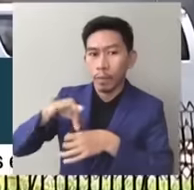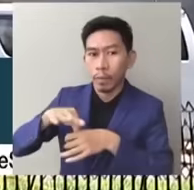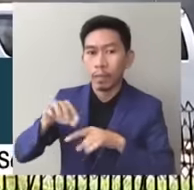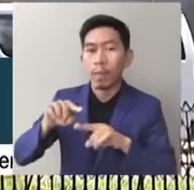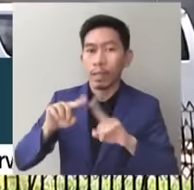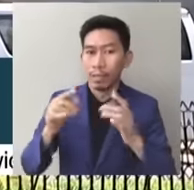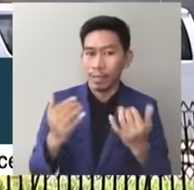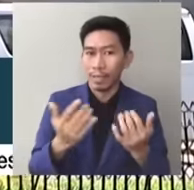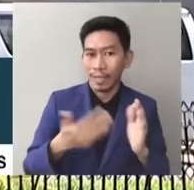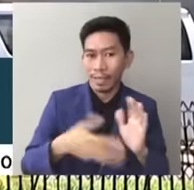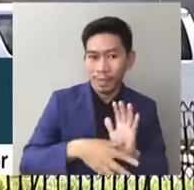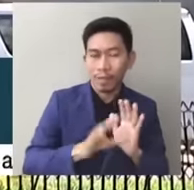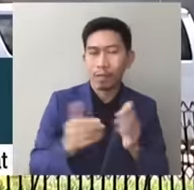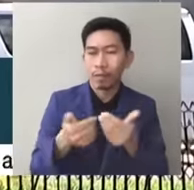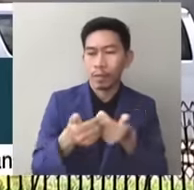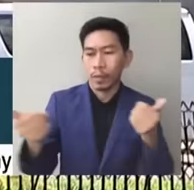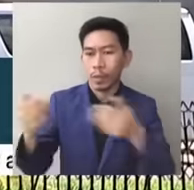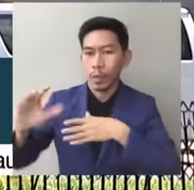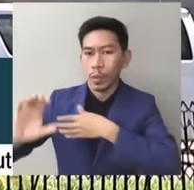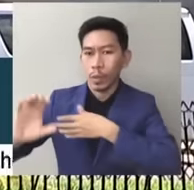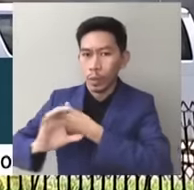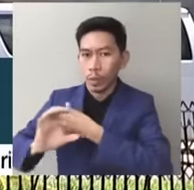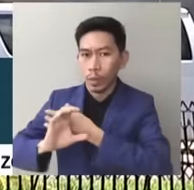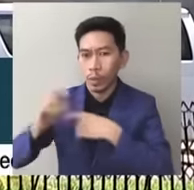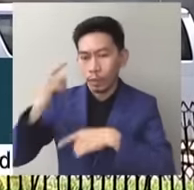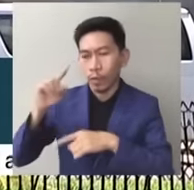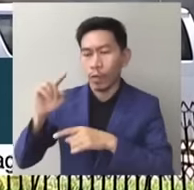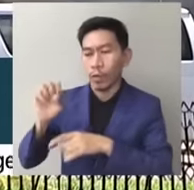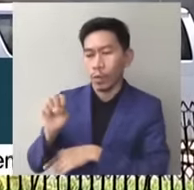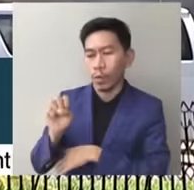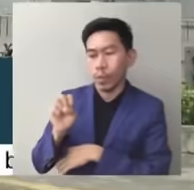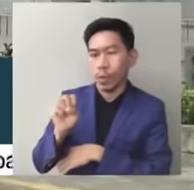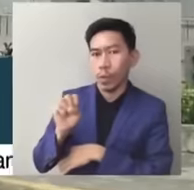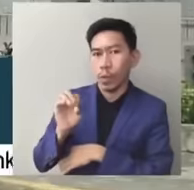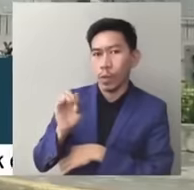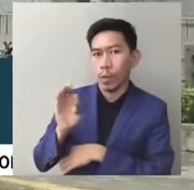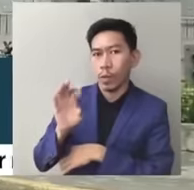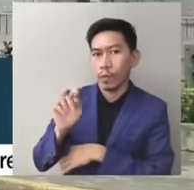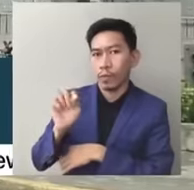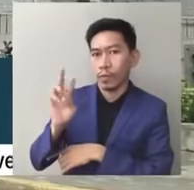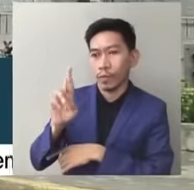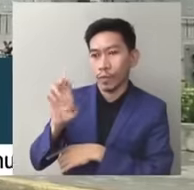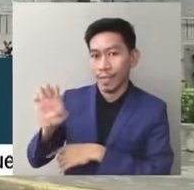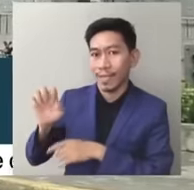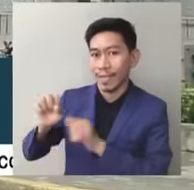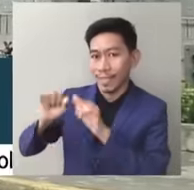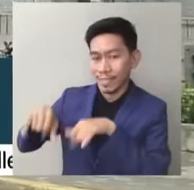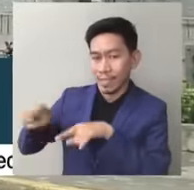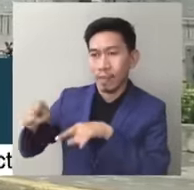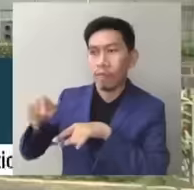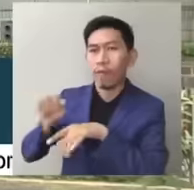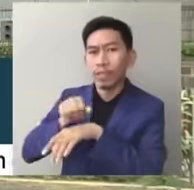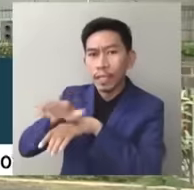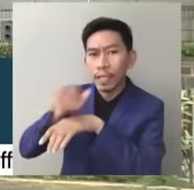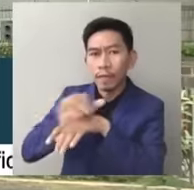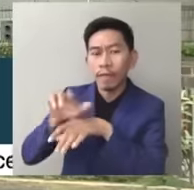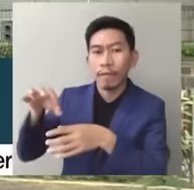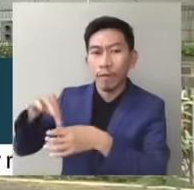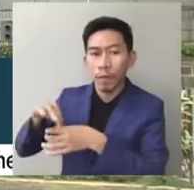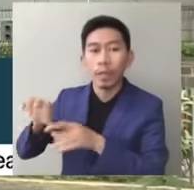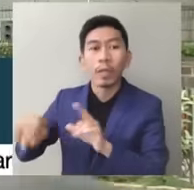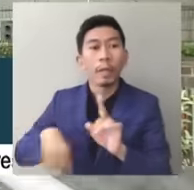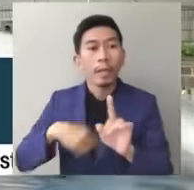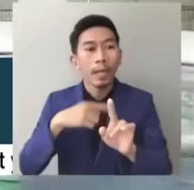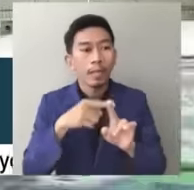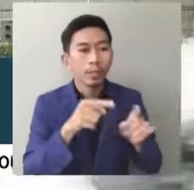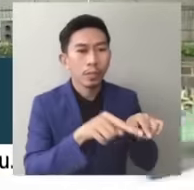separated the contracts for the software that will be used to transmit votes and the automated vote counting machines.